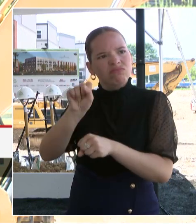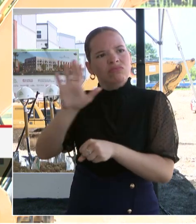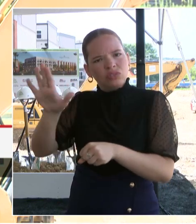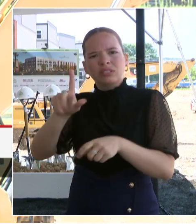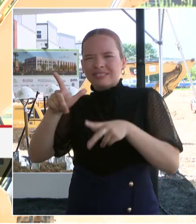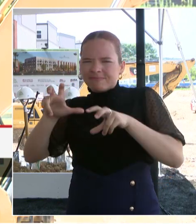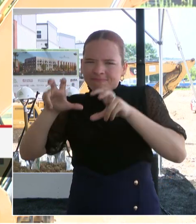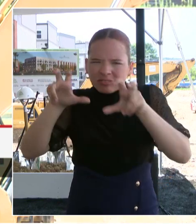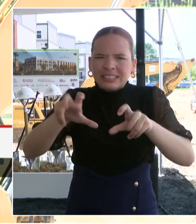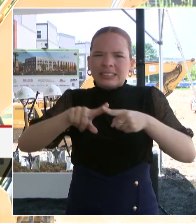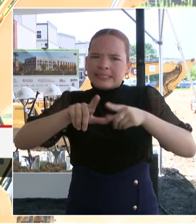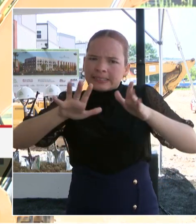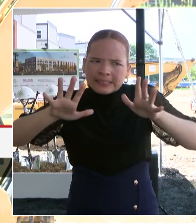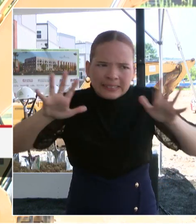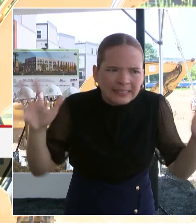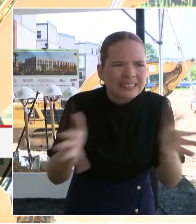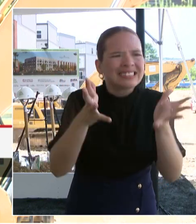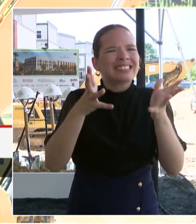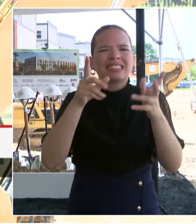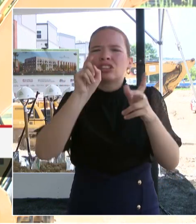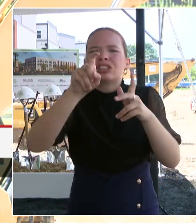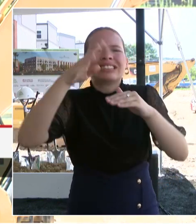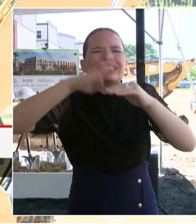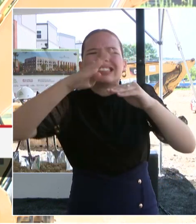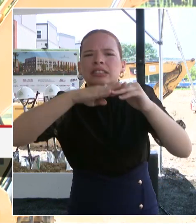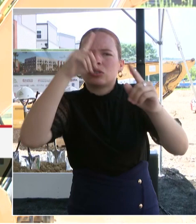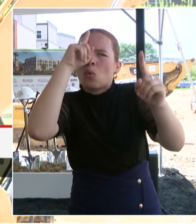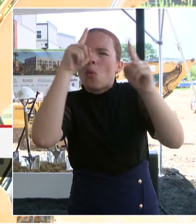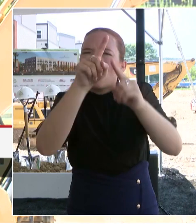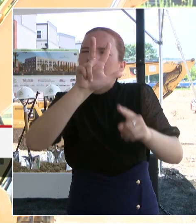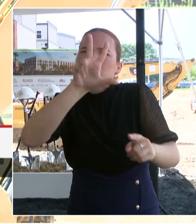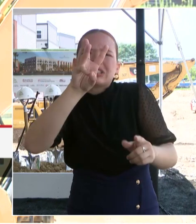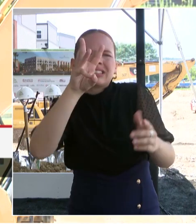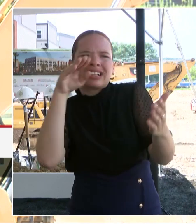to make sure that we get to days like this. I